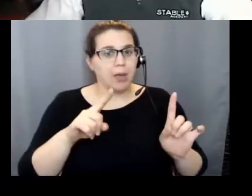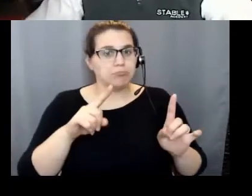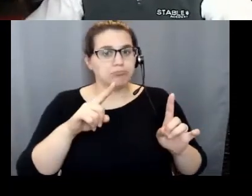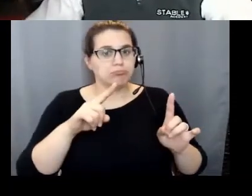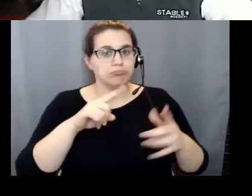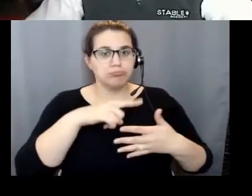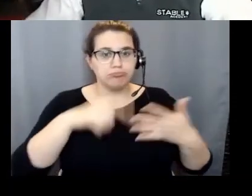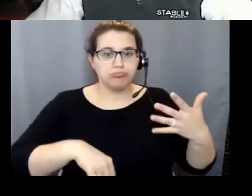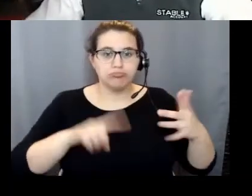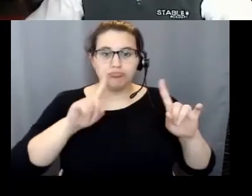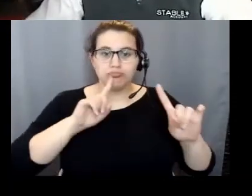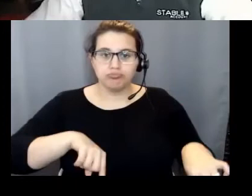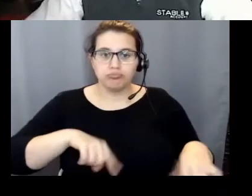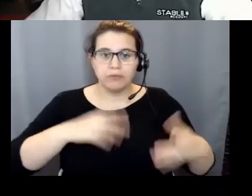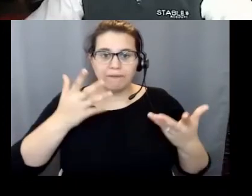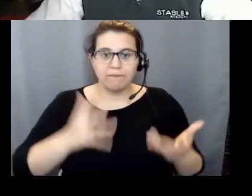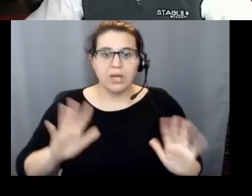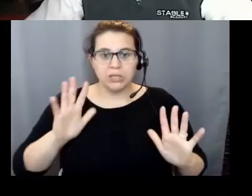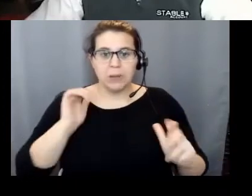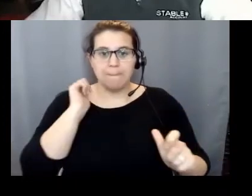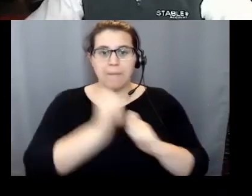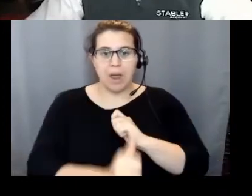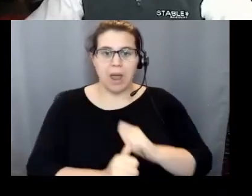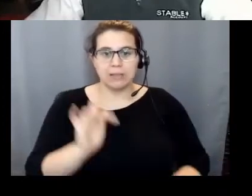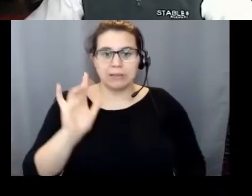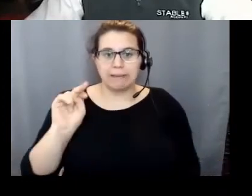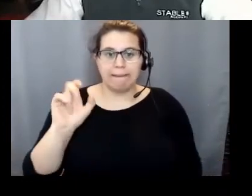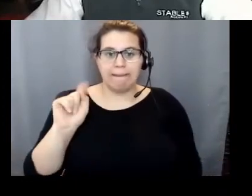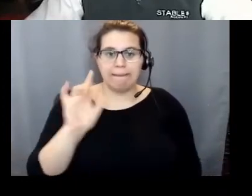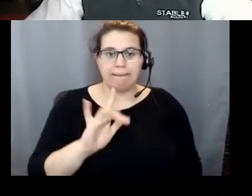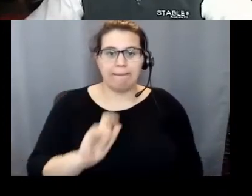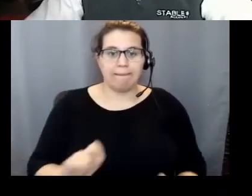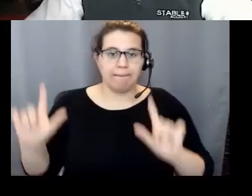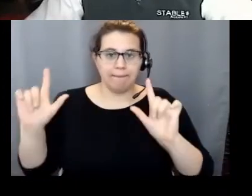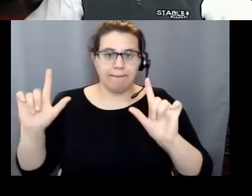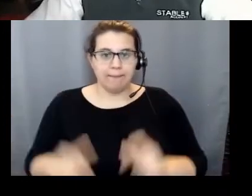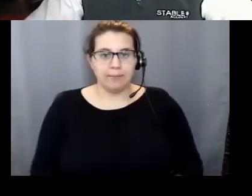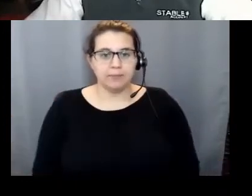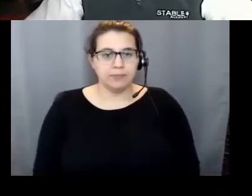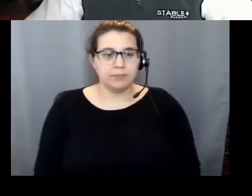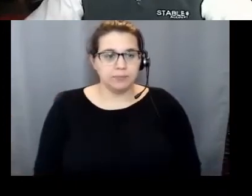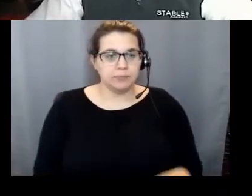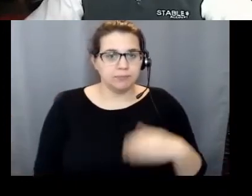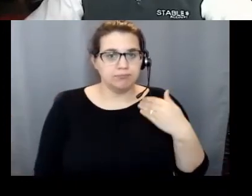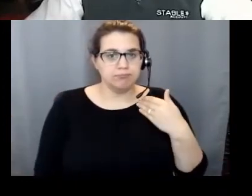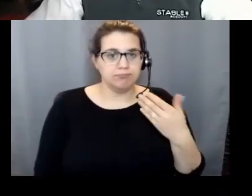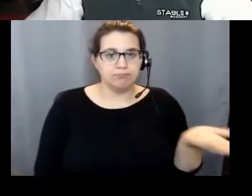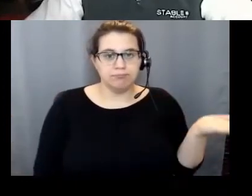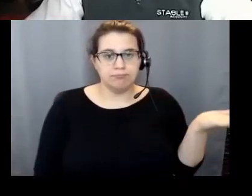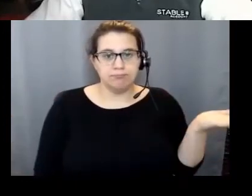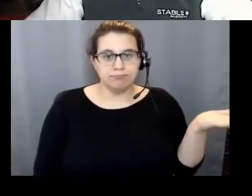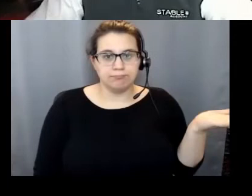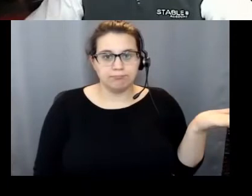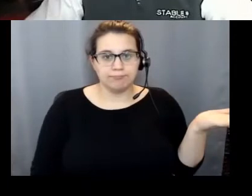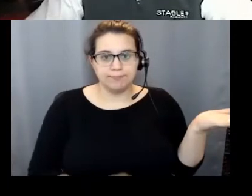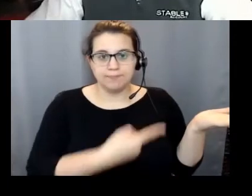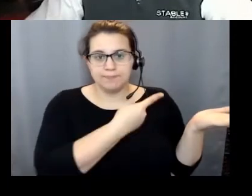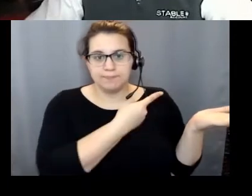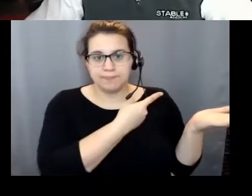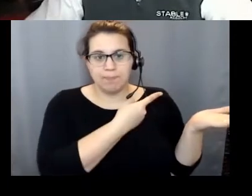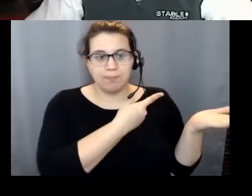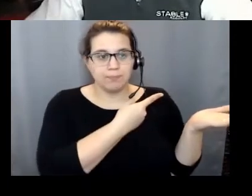questions and you've passed, you'll go ahead and click next, which will take you to this screen, which asks